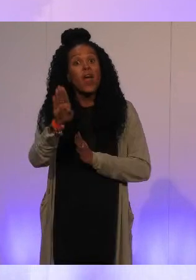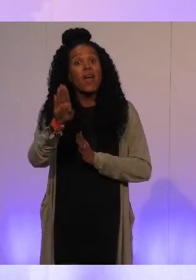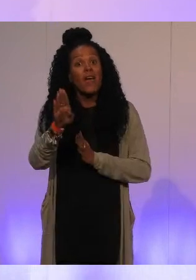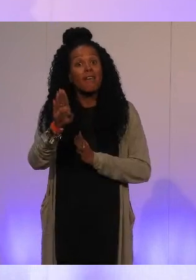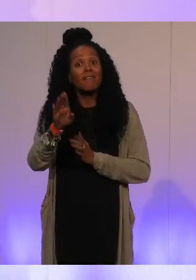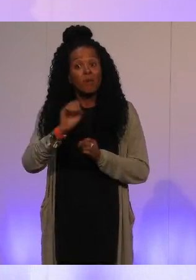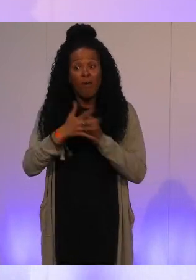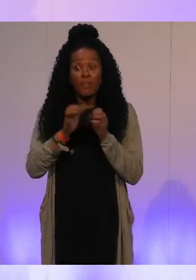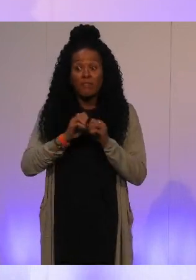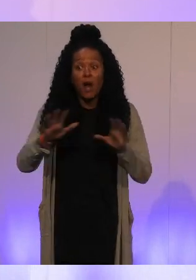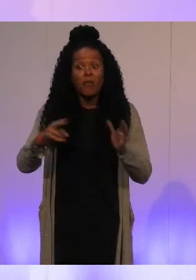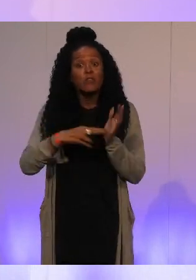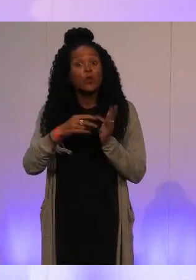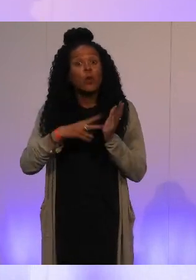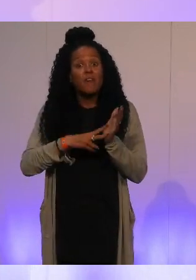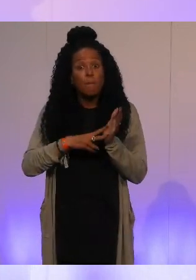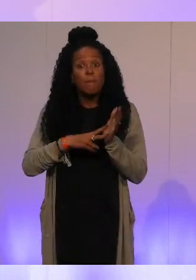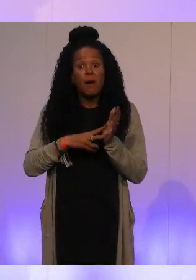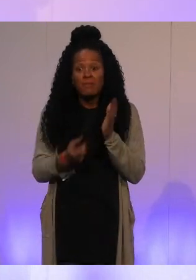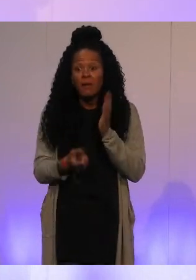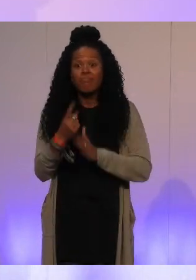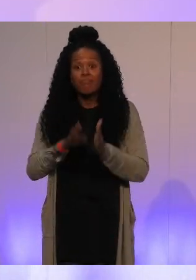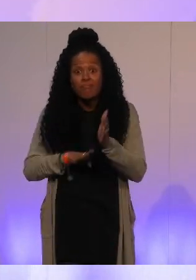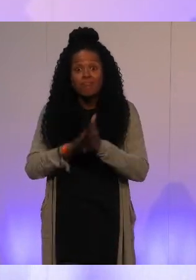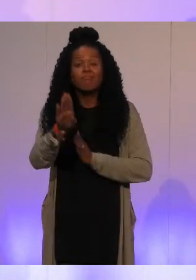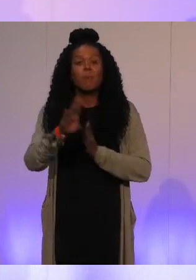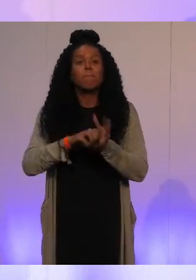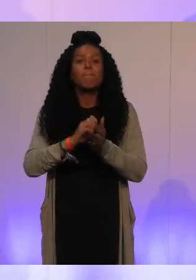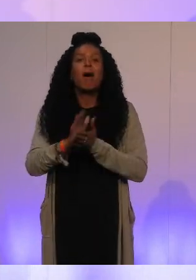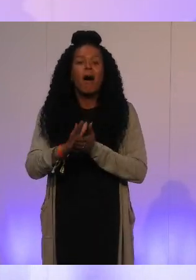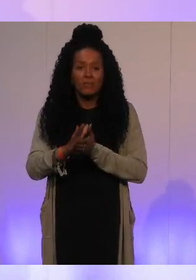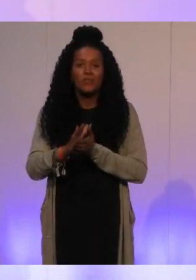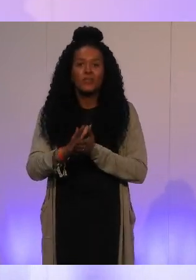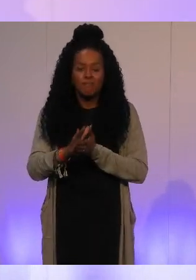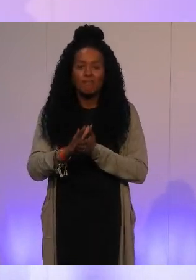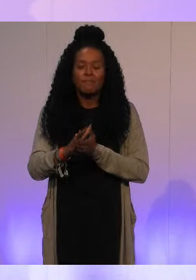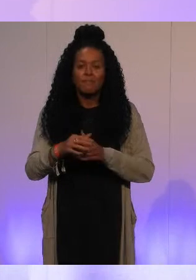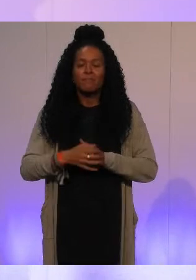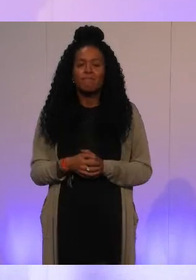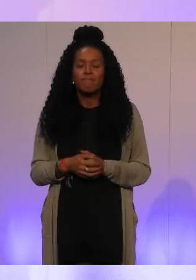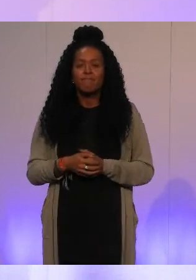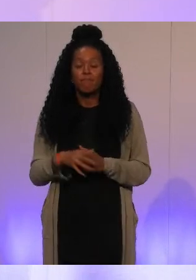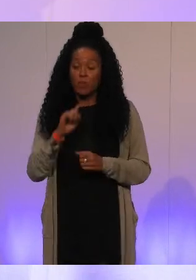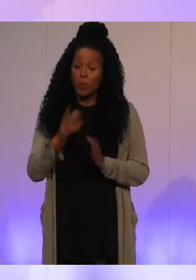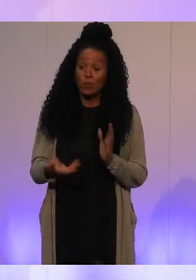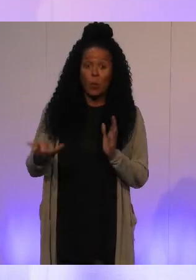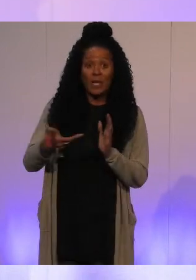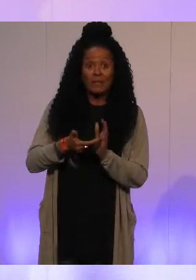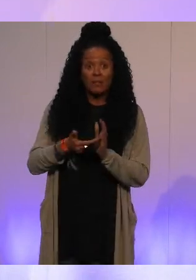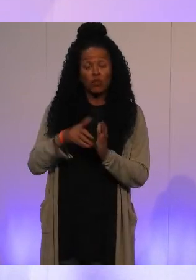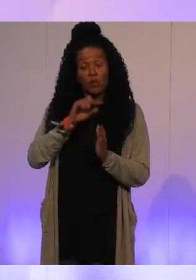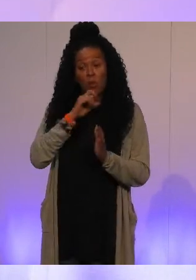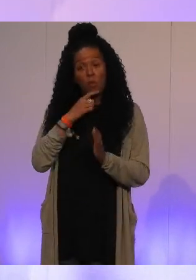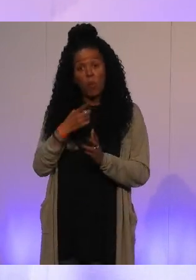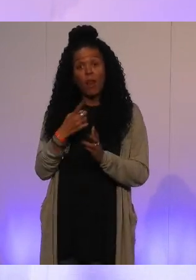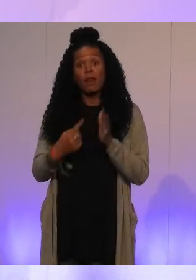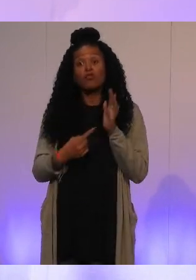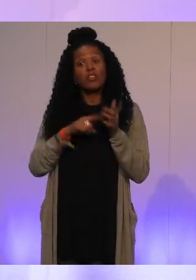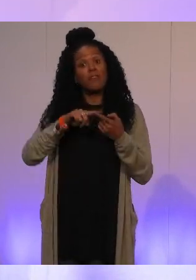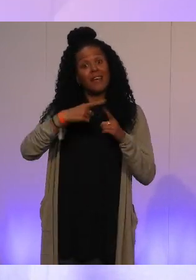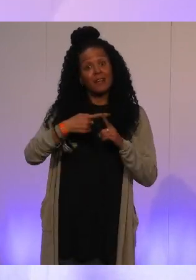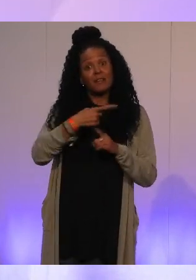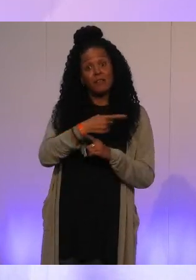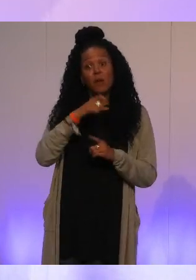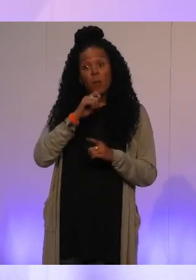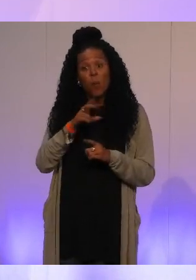in both November and then in March. So in addition to hearing from our Chief Exec,